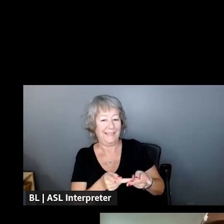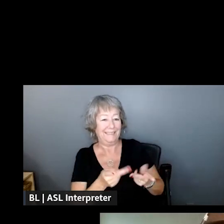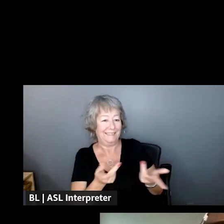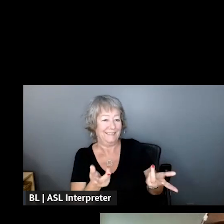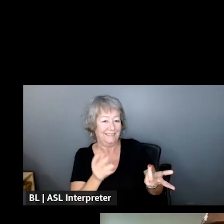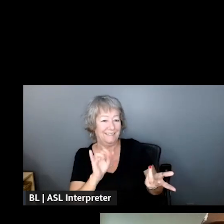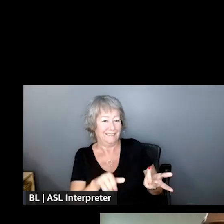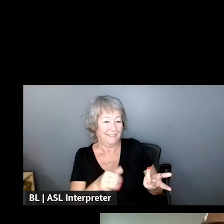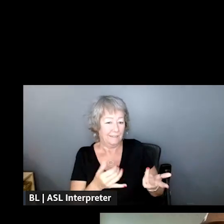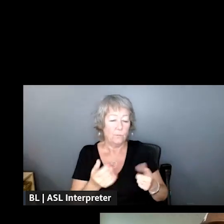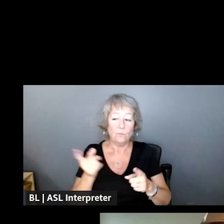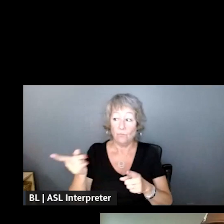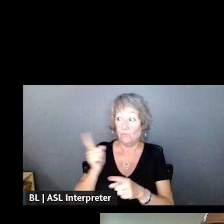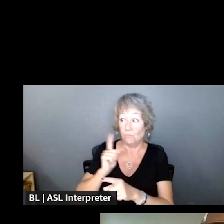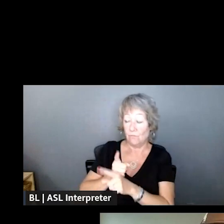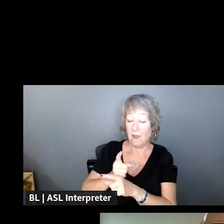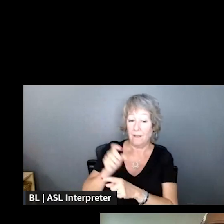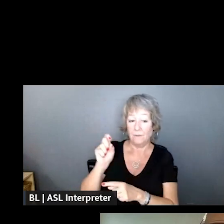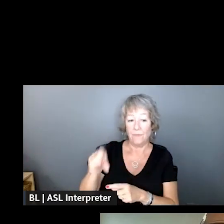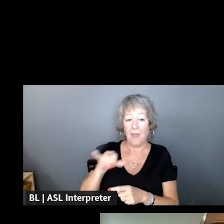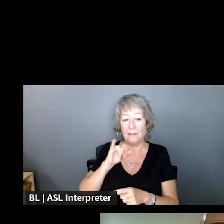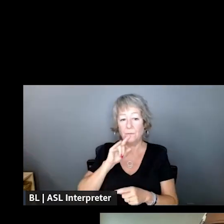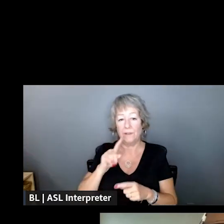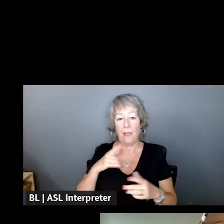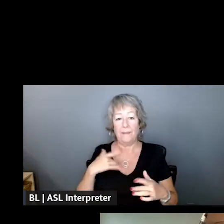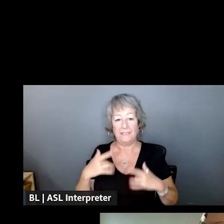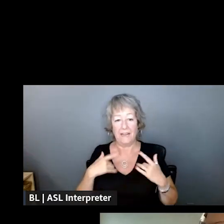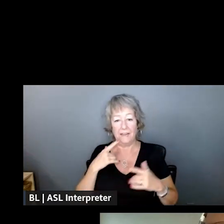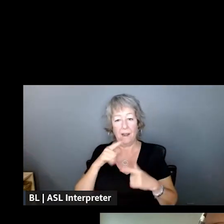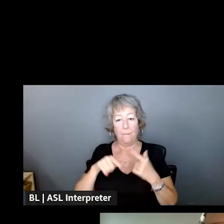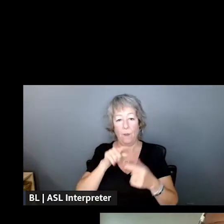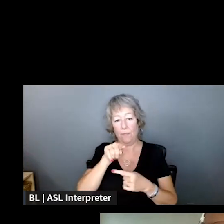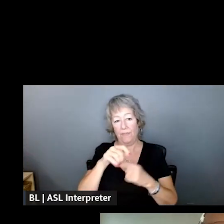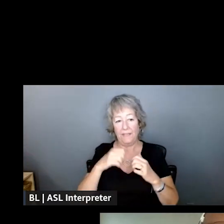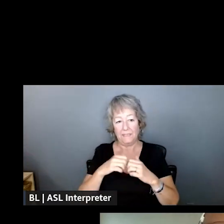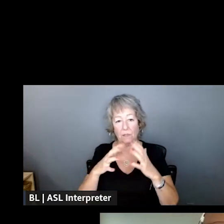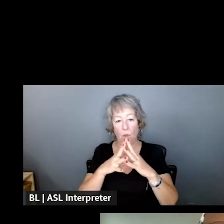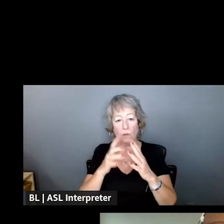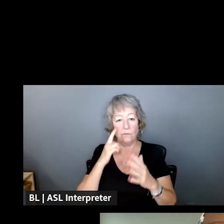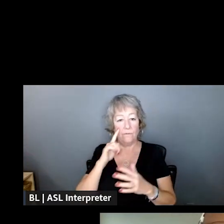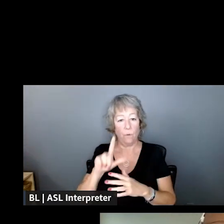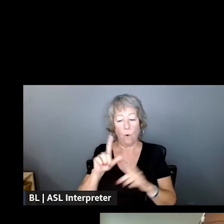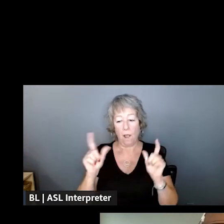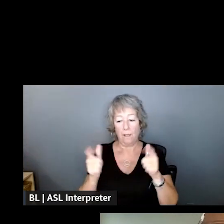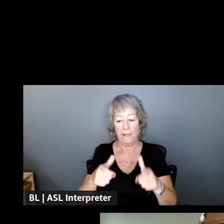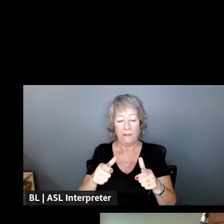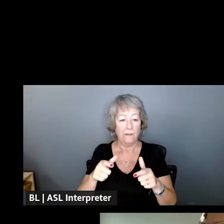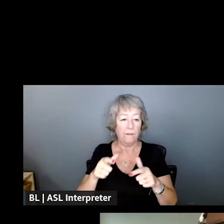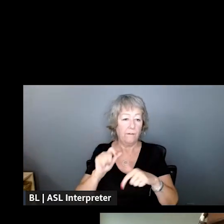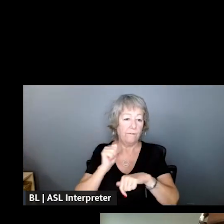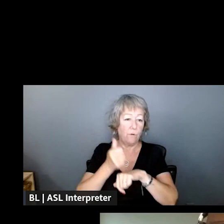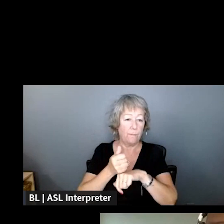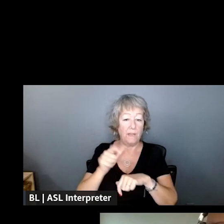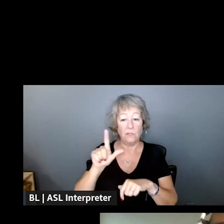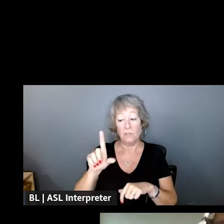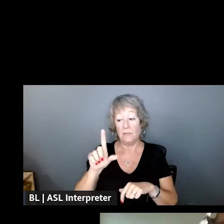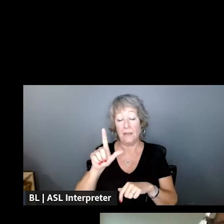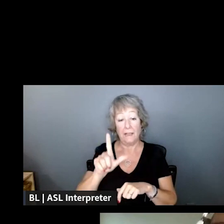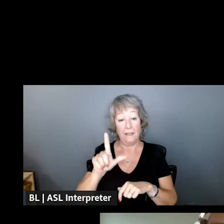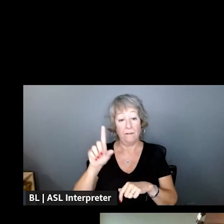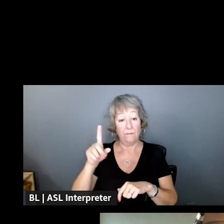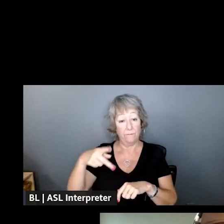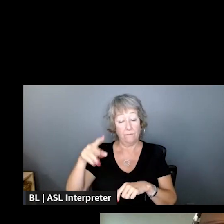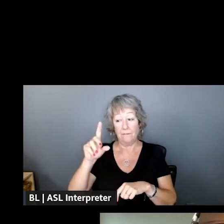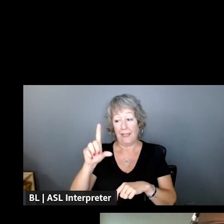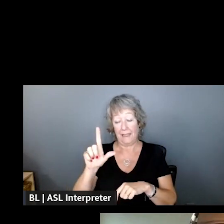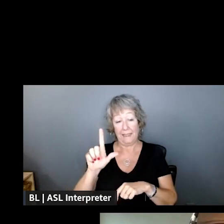to me. I'm very excited too for this launch for Lake Formation, because the way that I understand it too, I've heard a